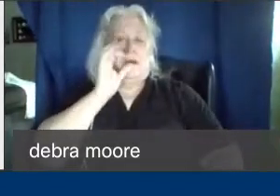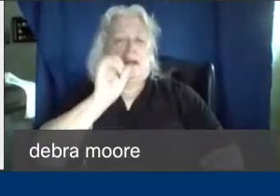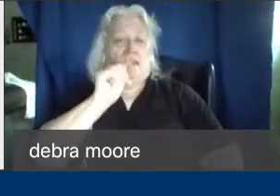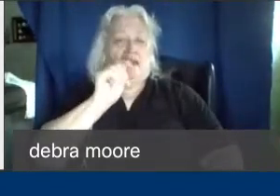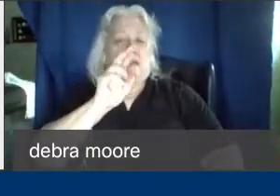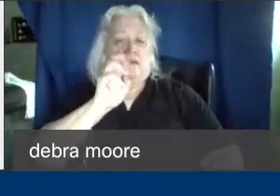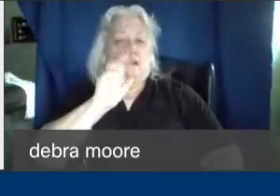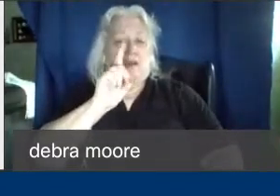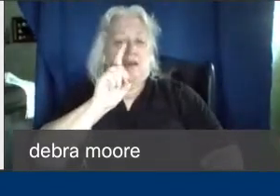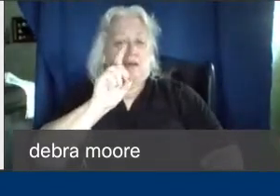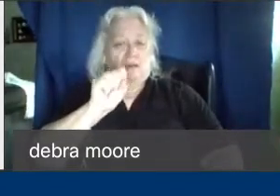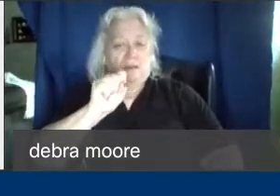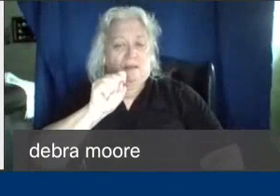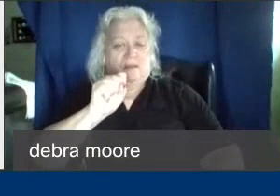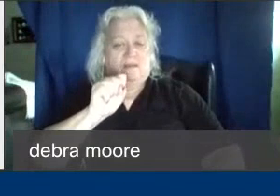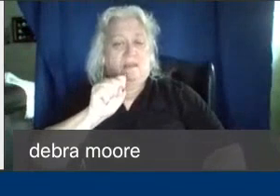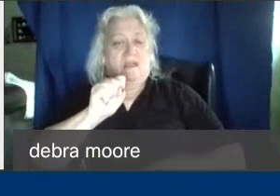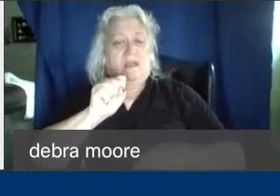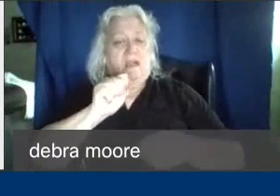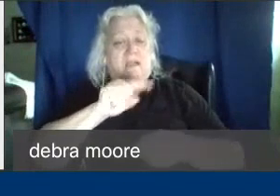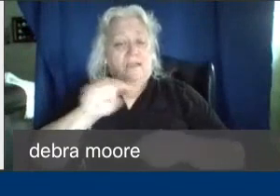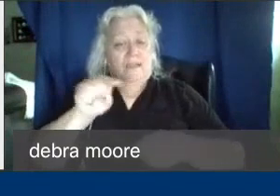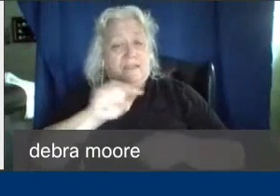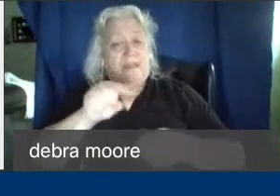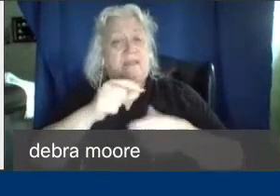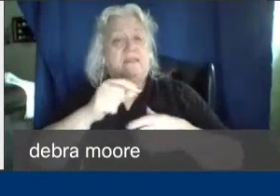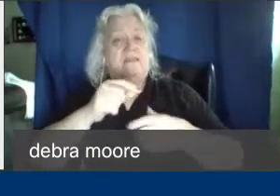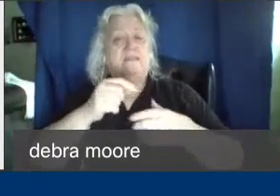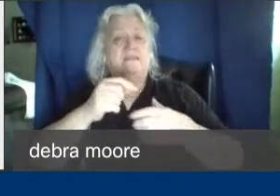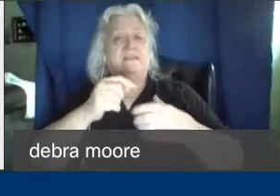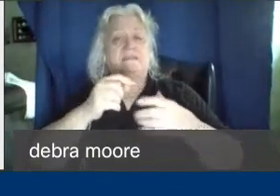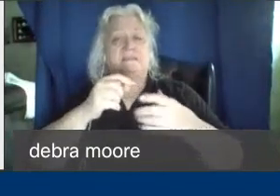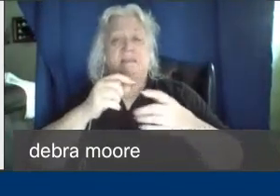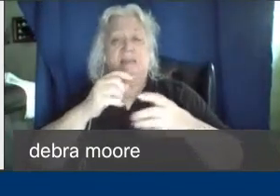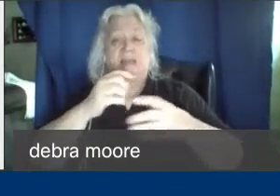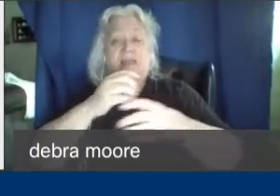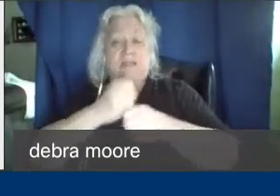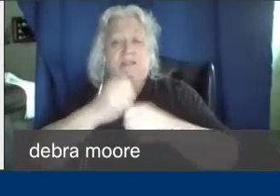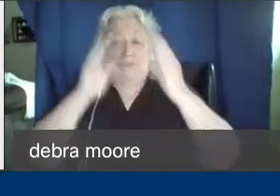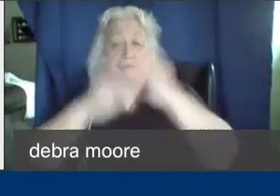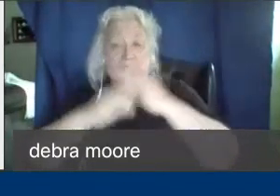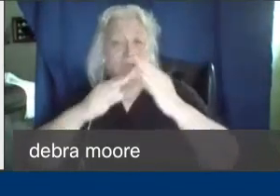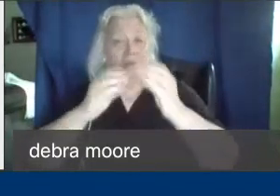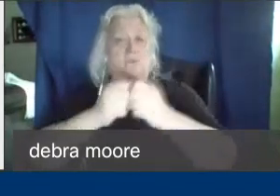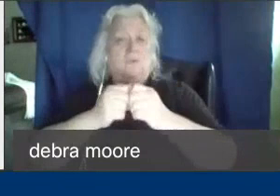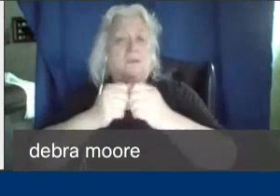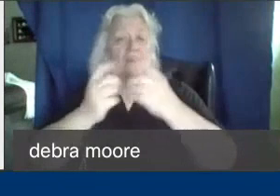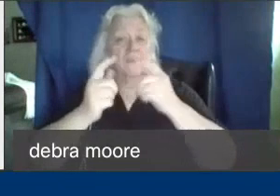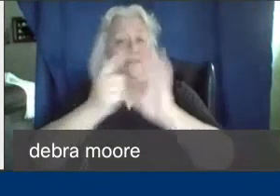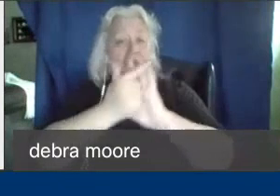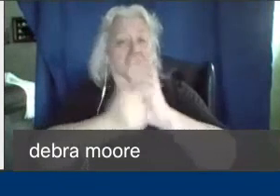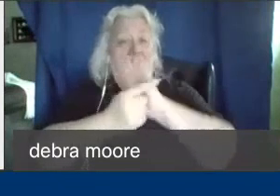depressants, and stimulants. The possession of these can range in penalties from a misdemeanor to a severe felony,